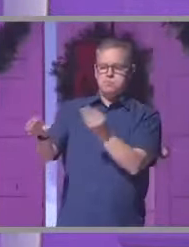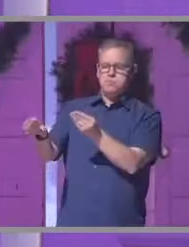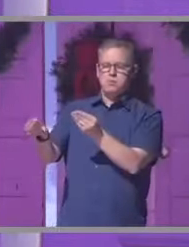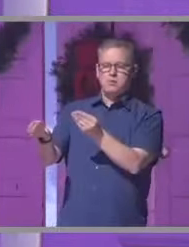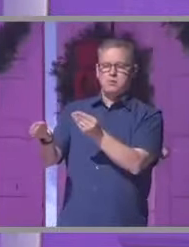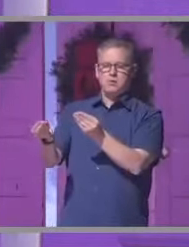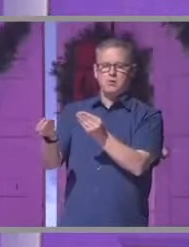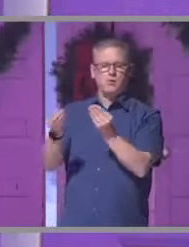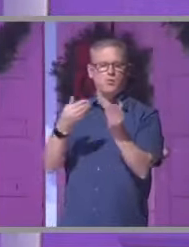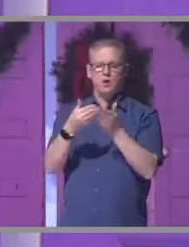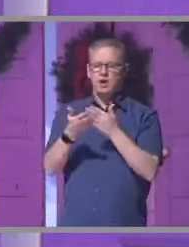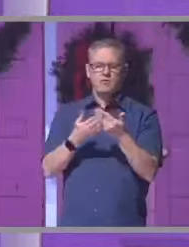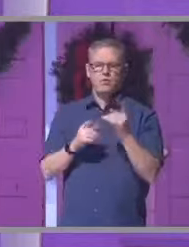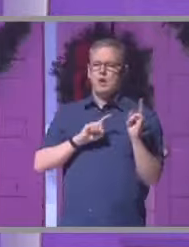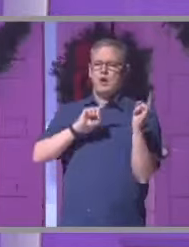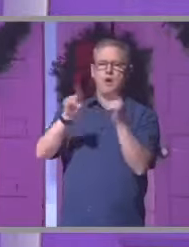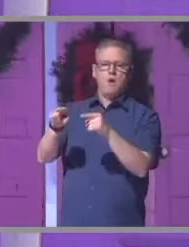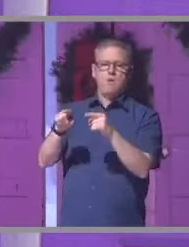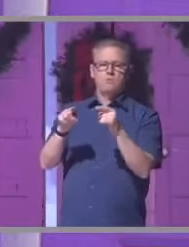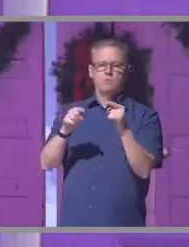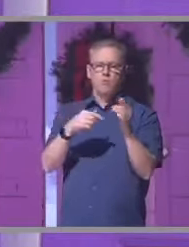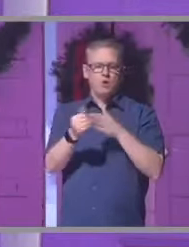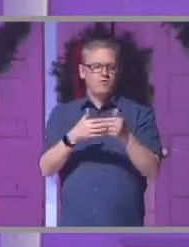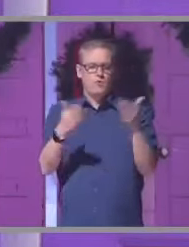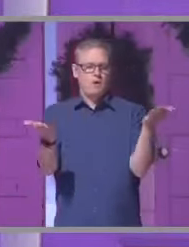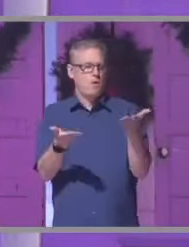go and wherever we are.